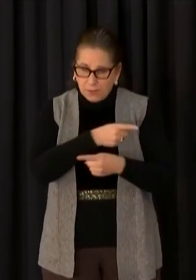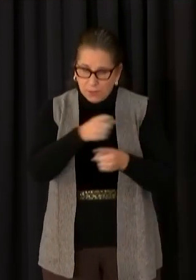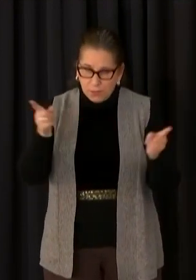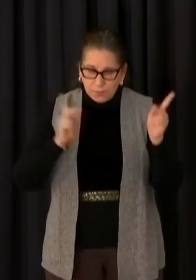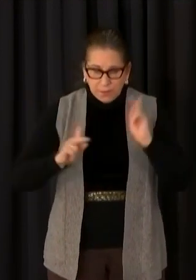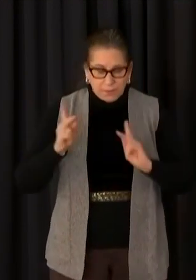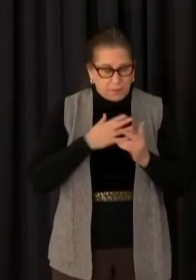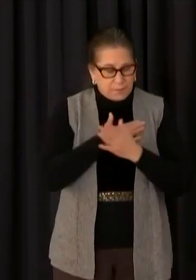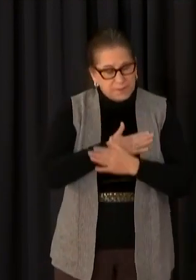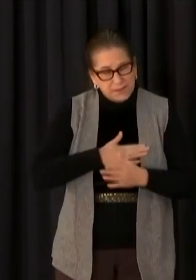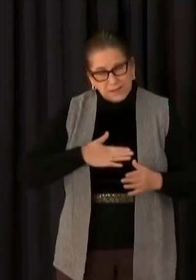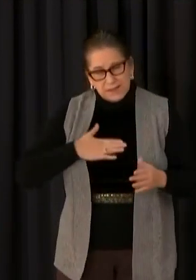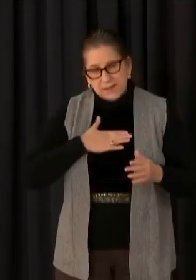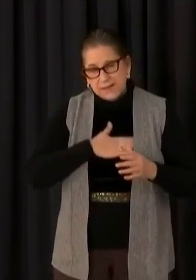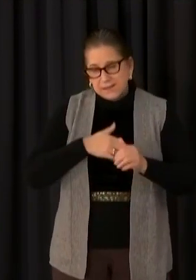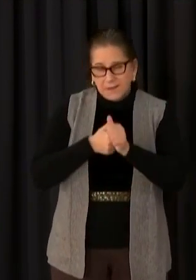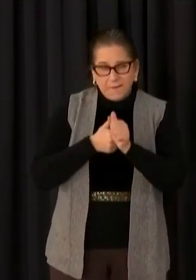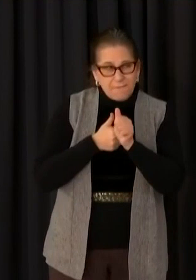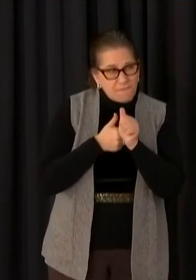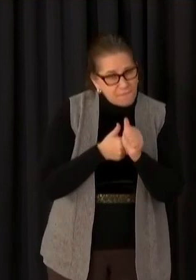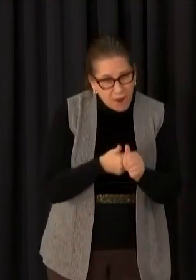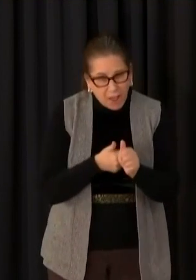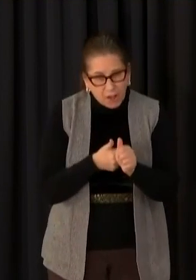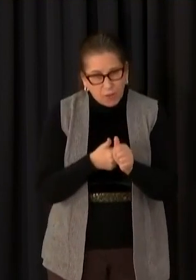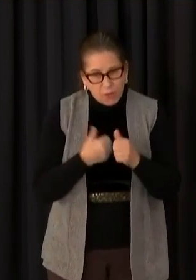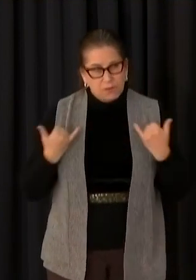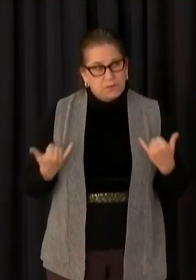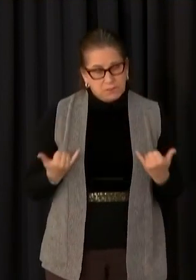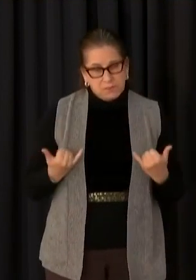And information can